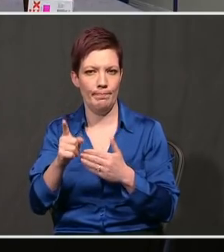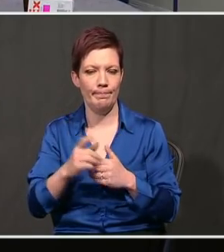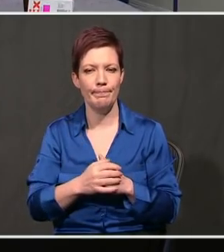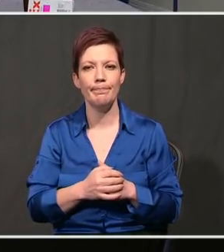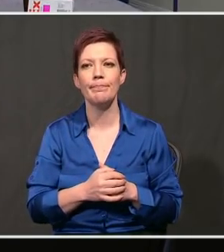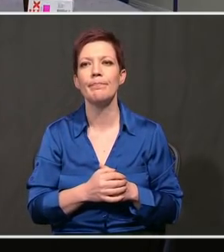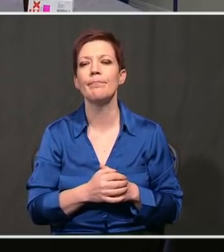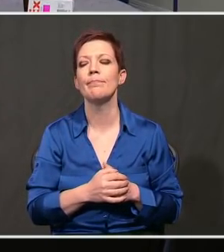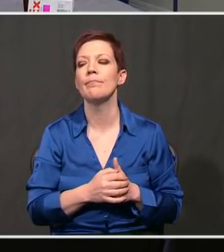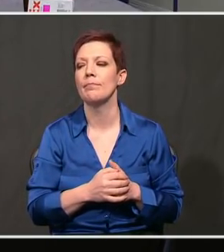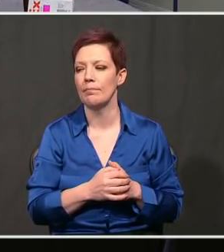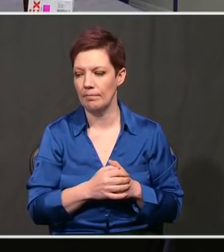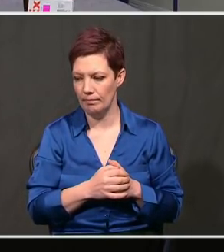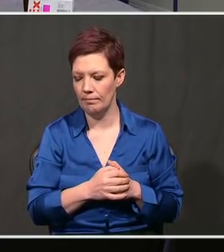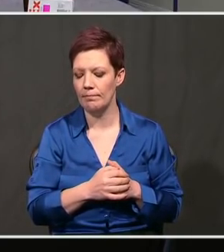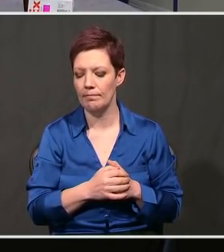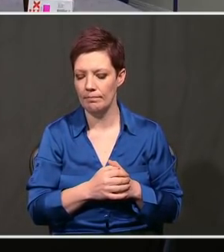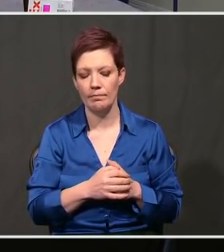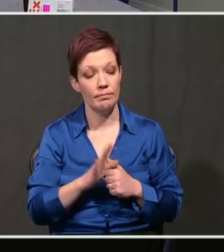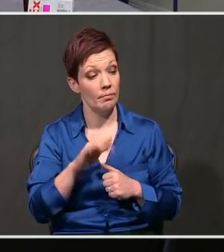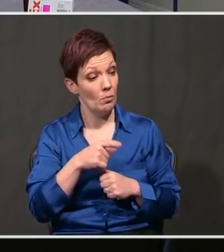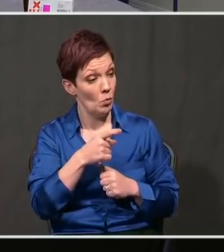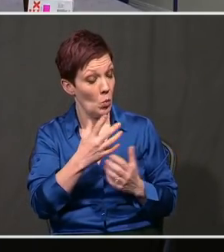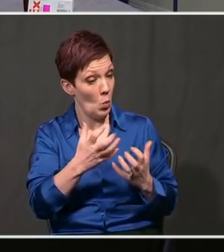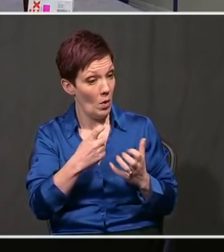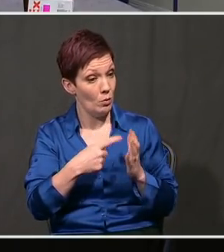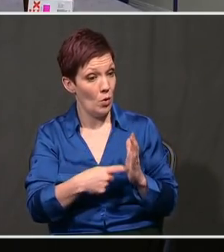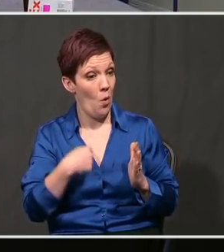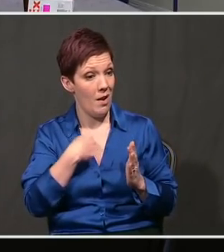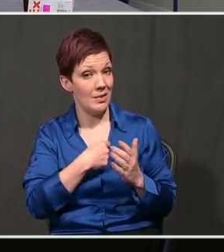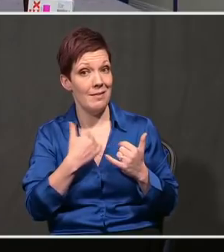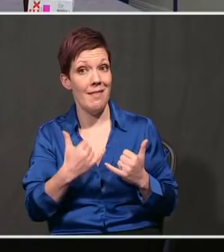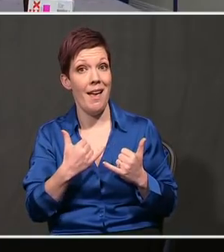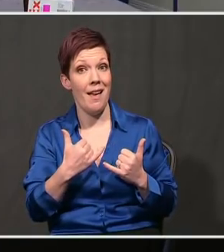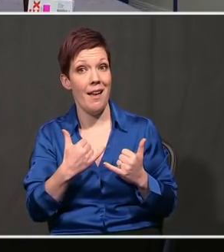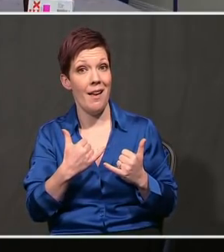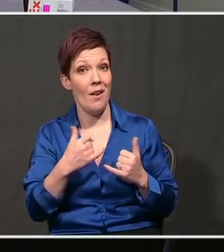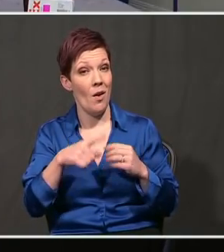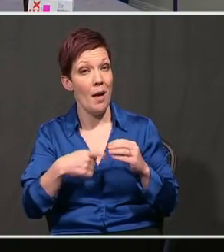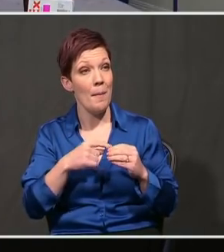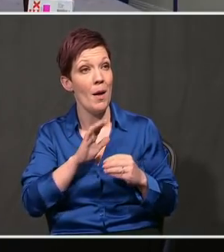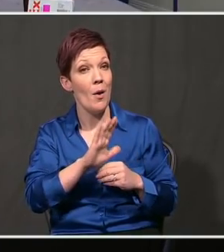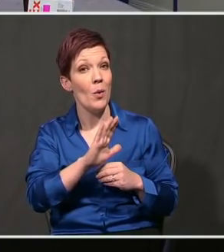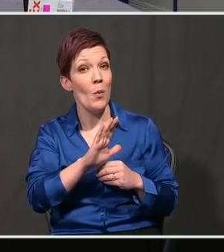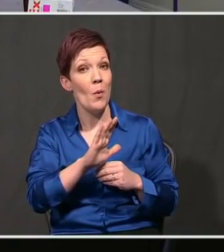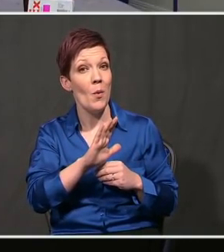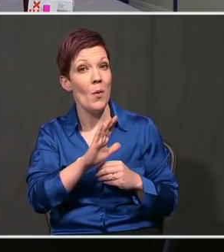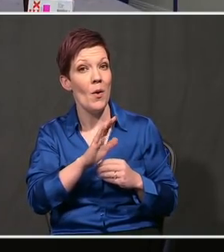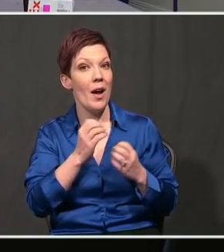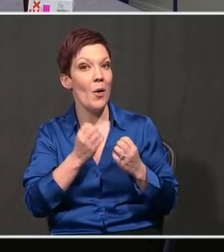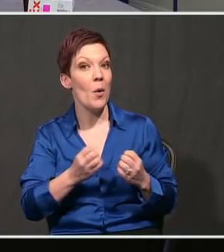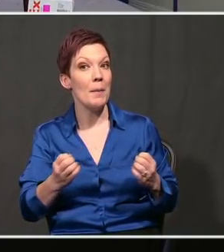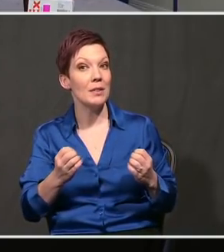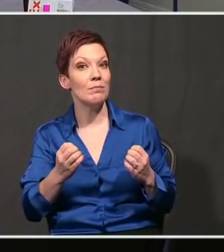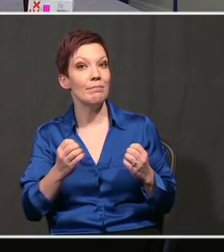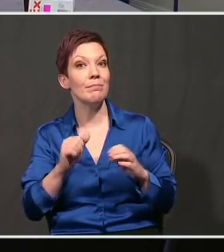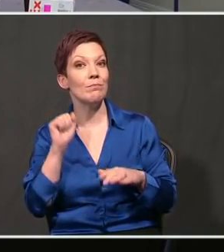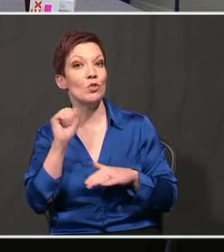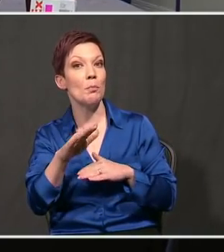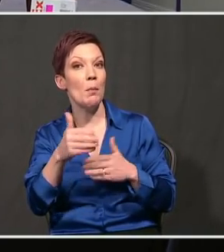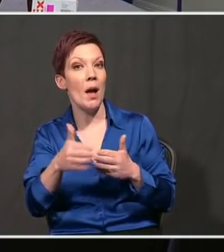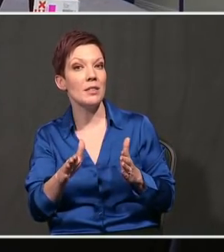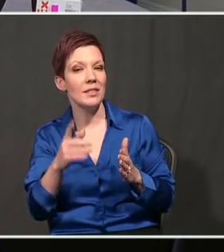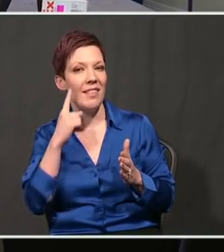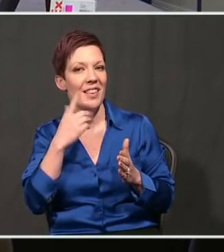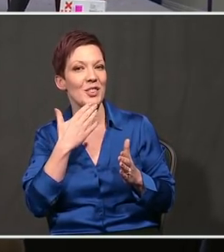Fantastic. I didn't know if you wanted to show us now about your the equipment, the shipper box that you brought. I think it's a good